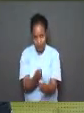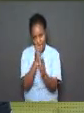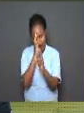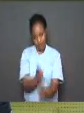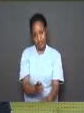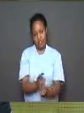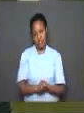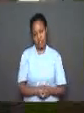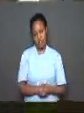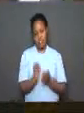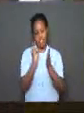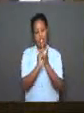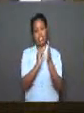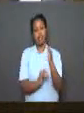law.